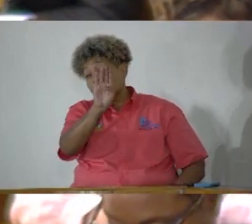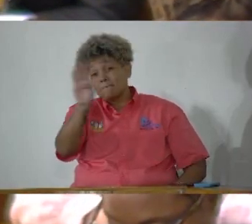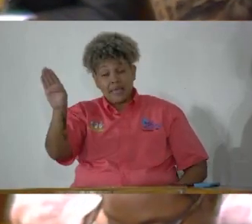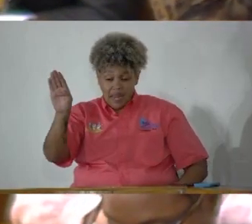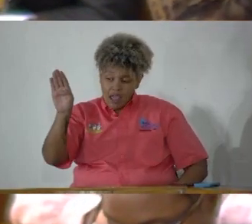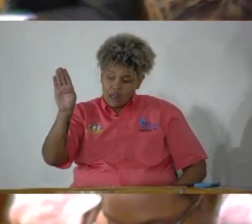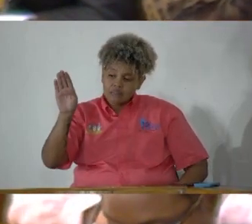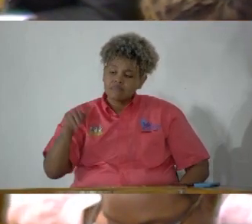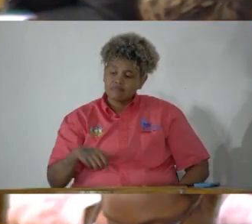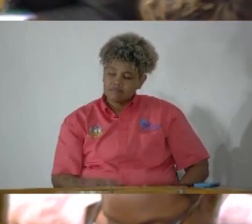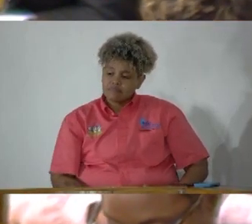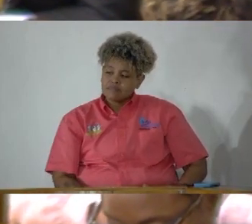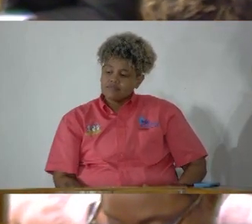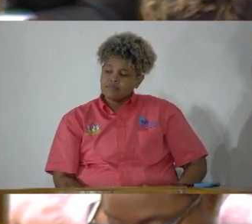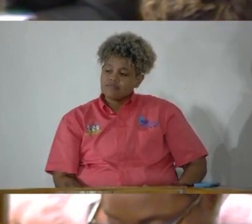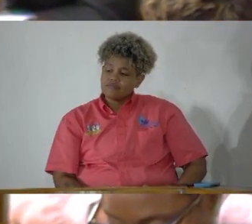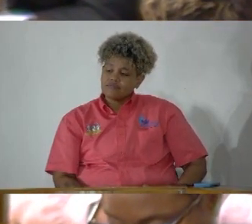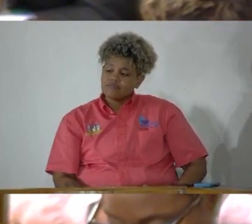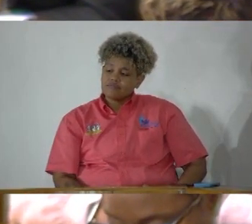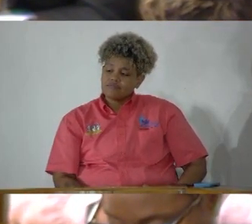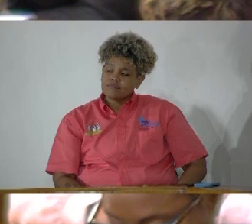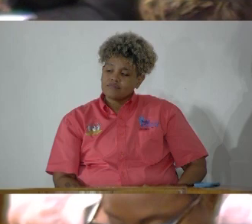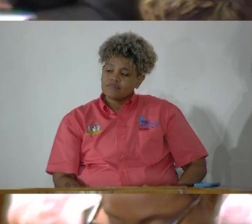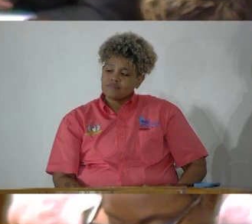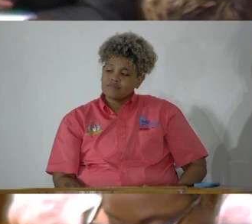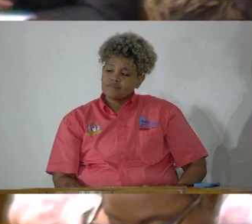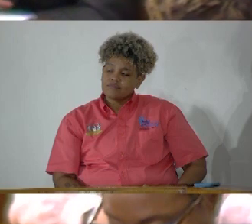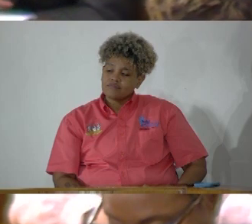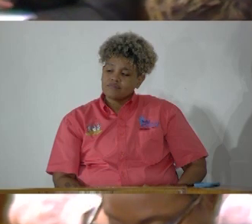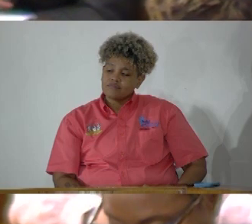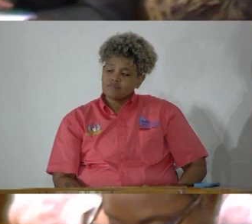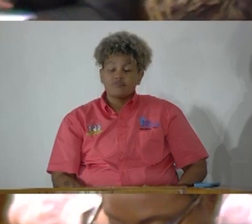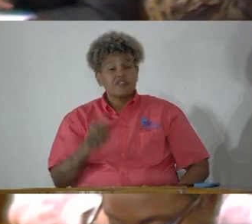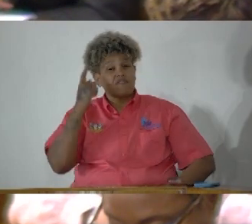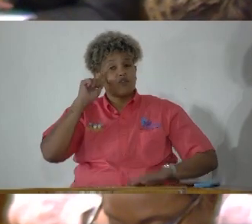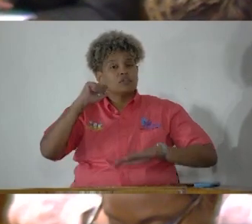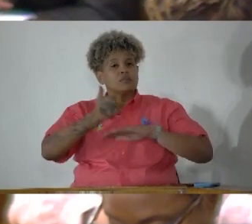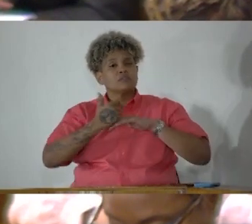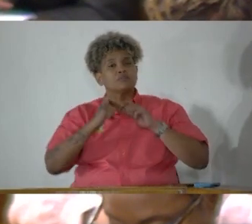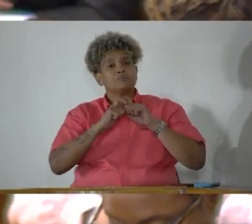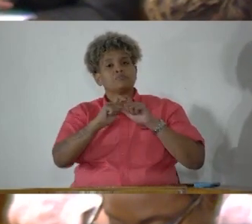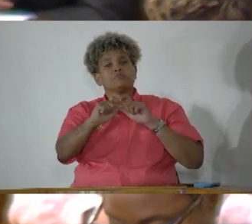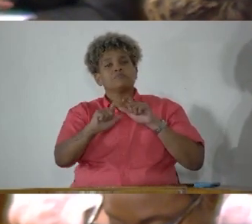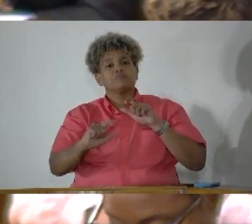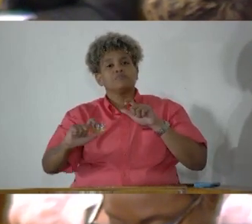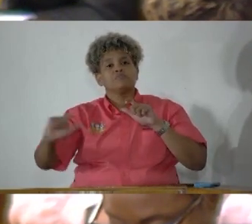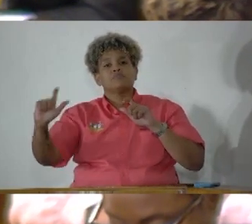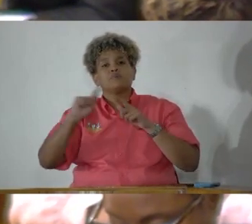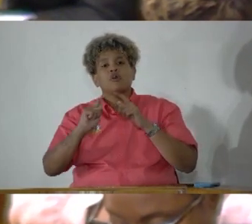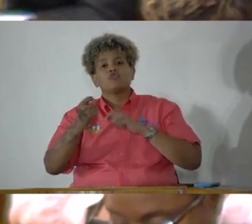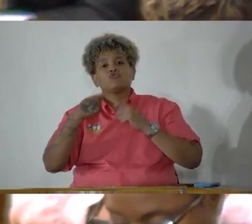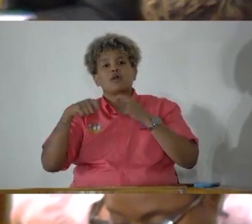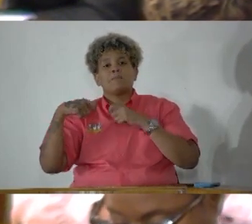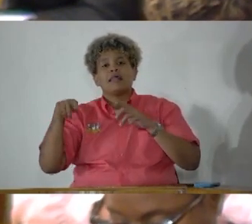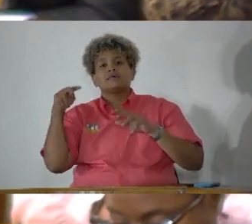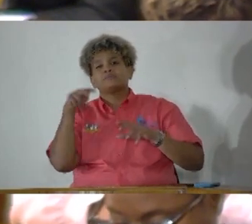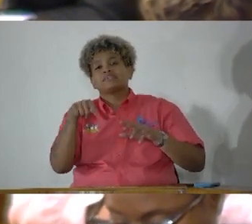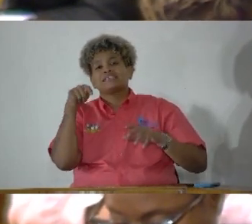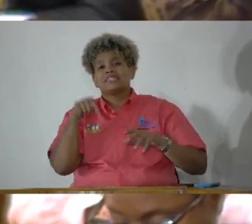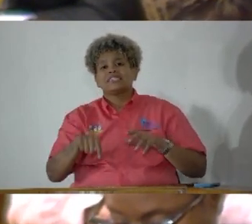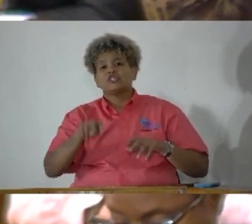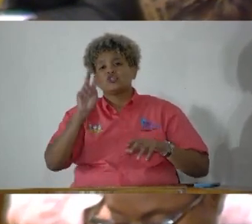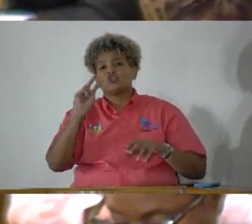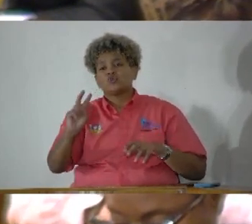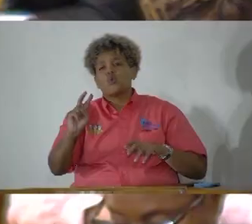billion, for the installation and replacement of these